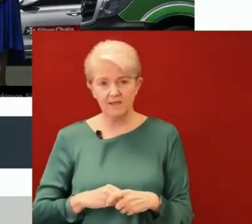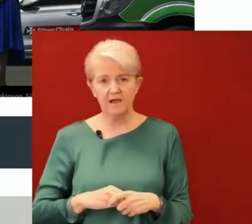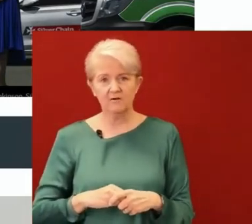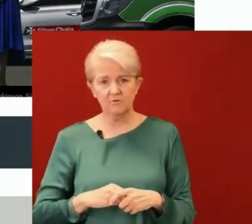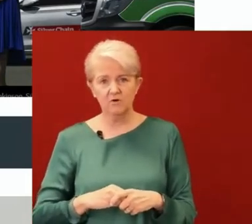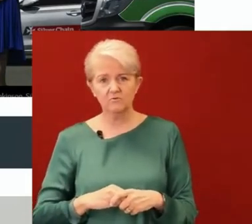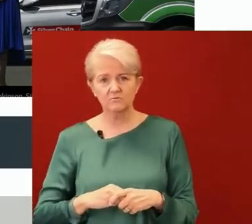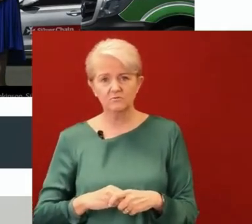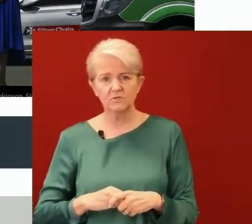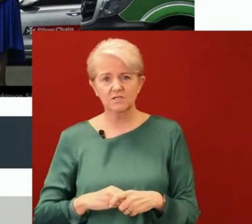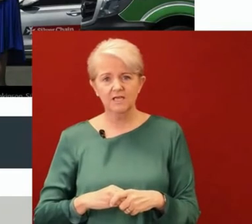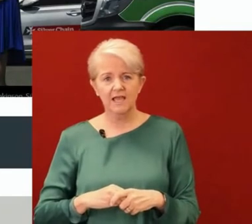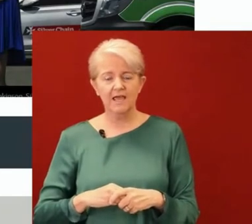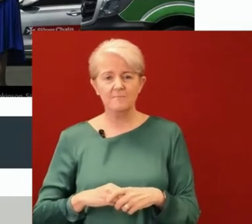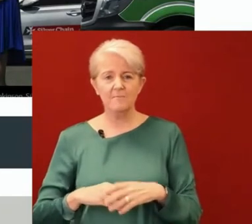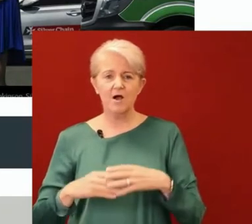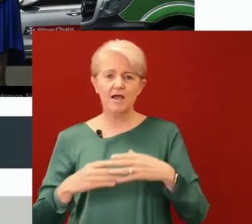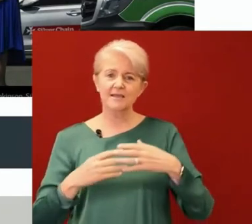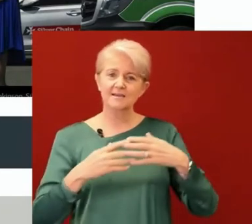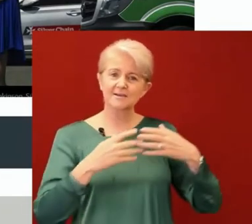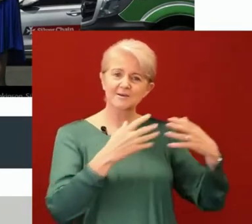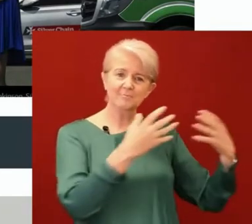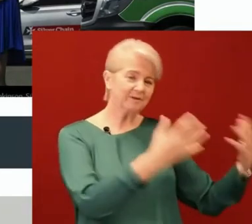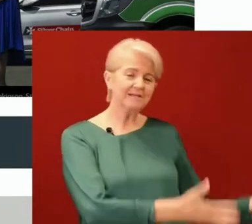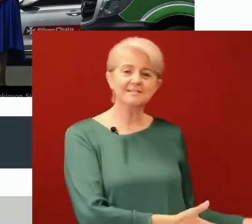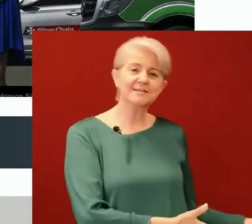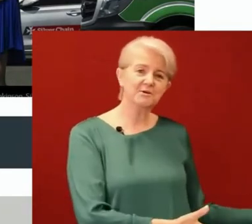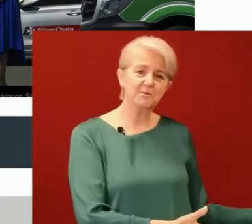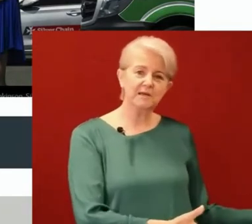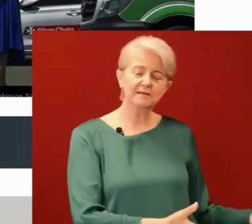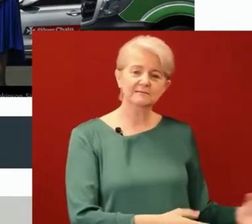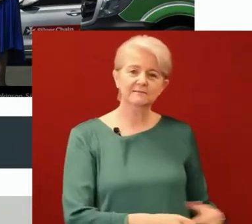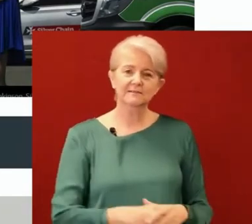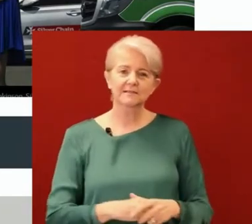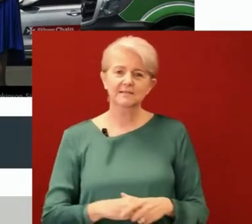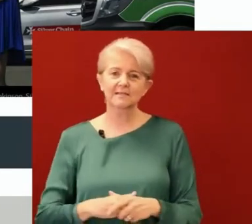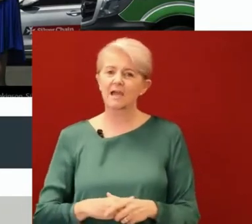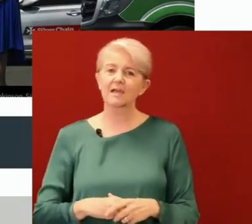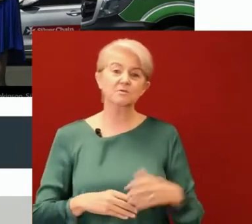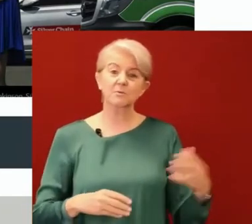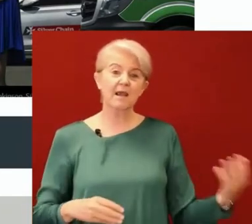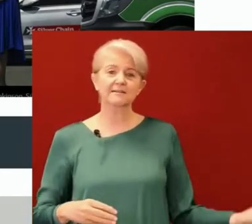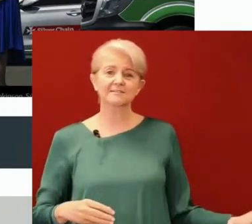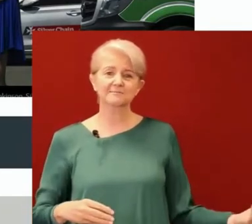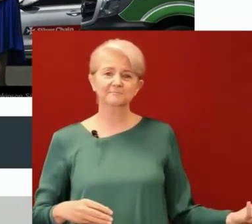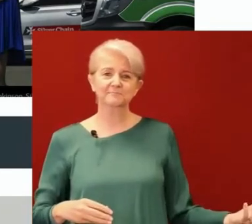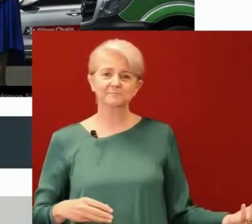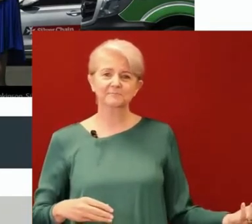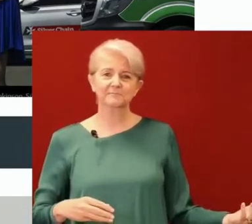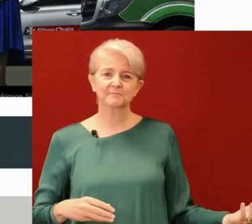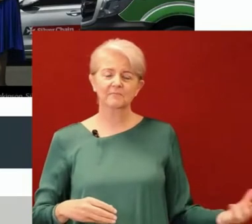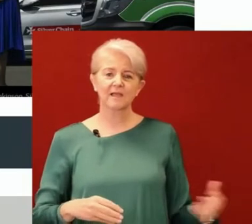took on my current role and my policing career came to an end.